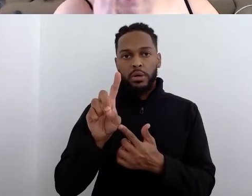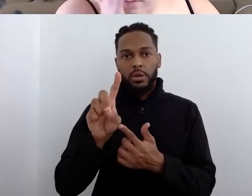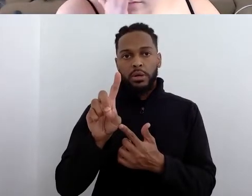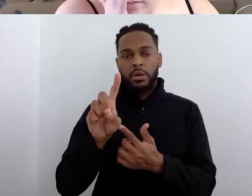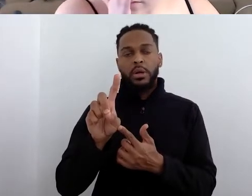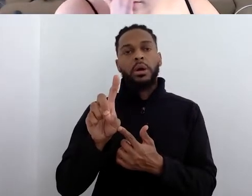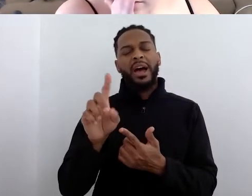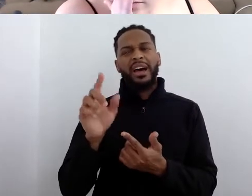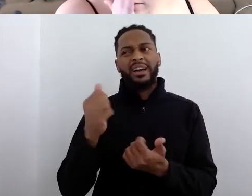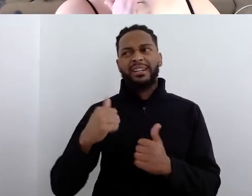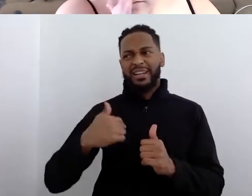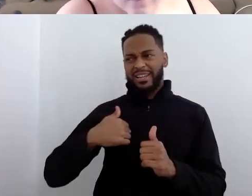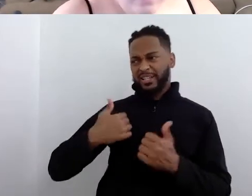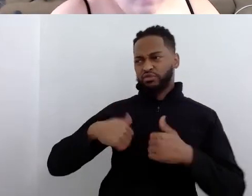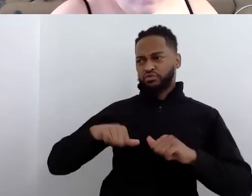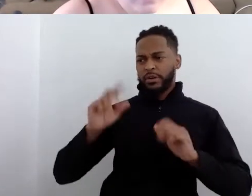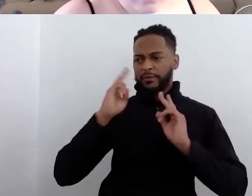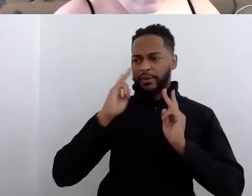and